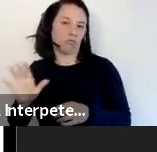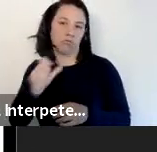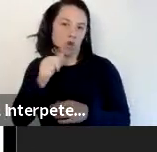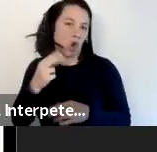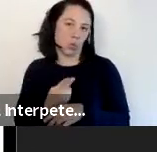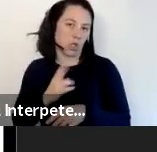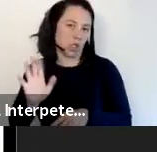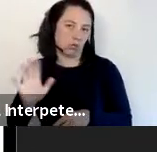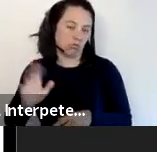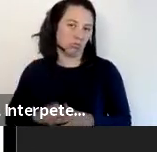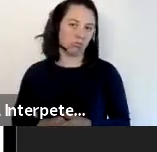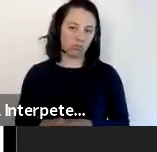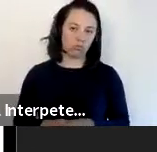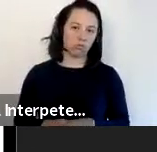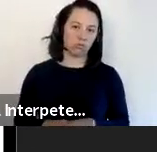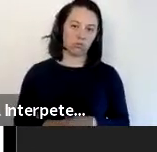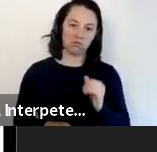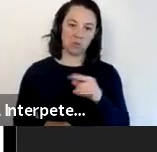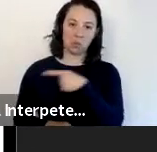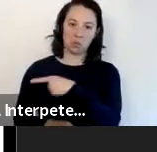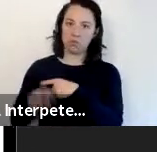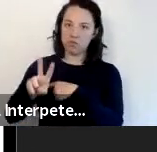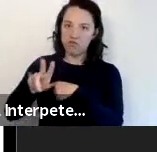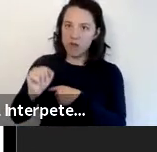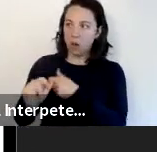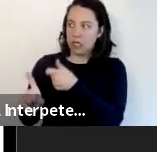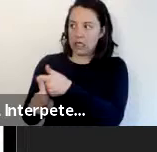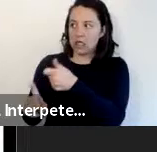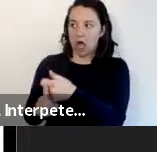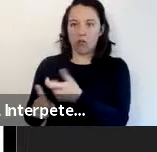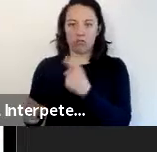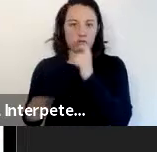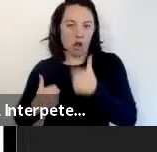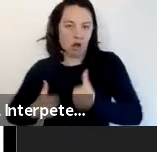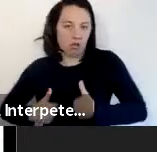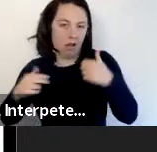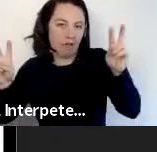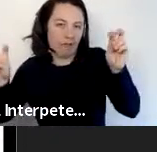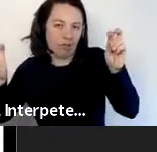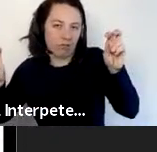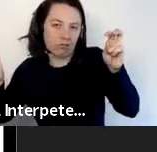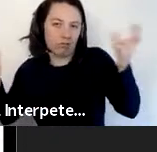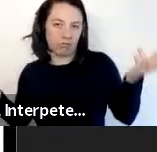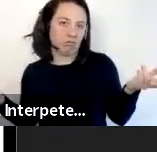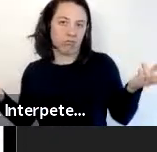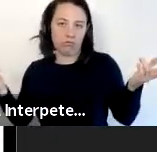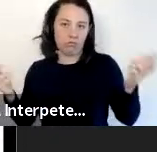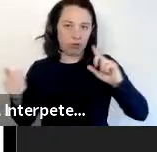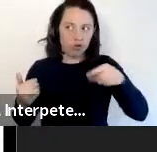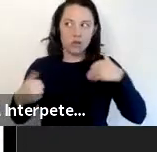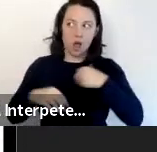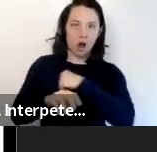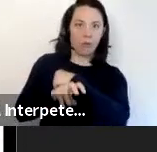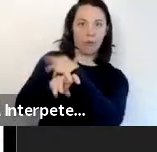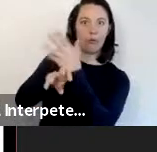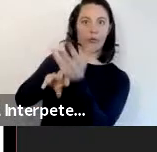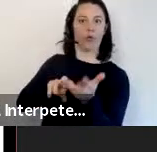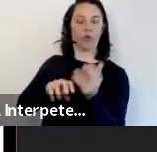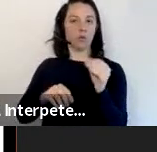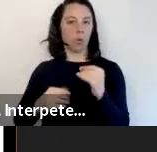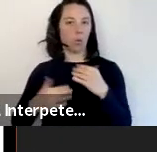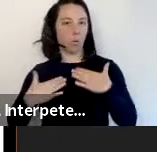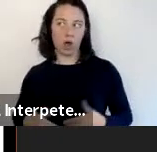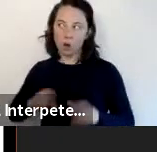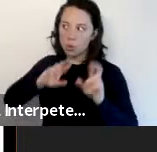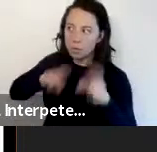So you're not getting a live virus in this case. Next slide, please.